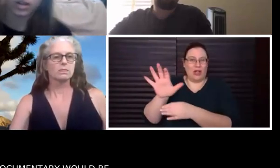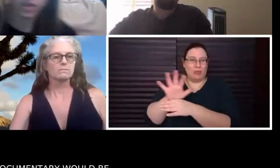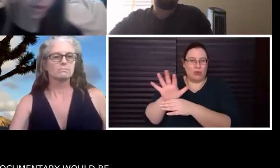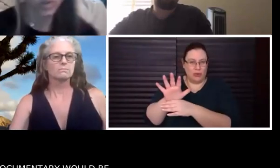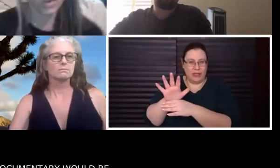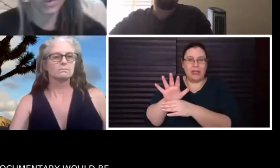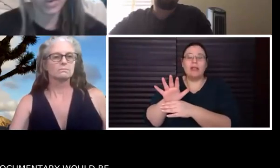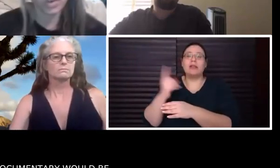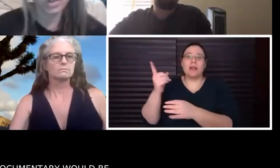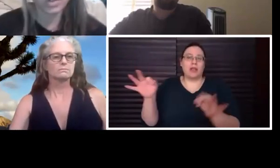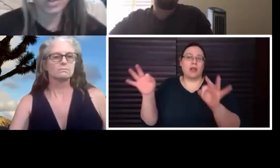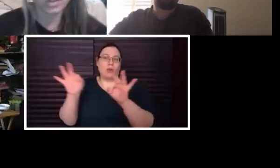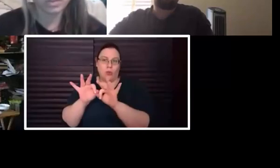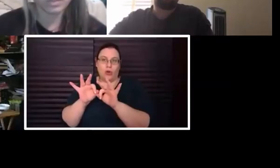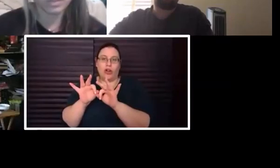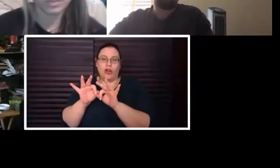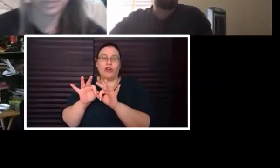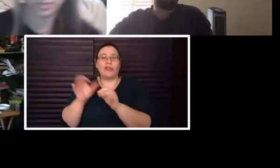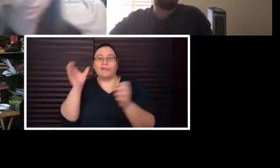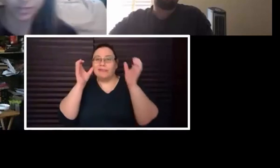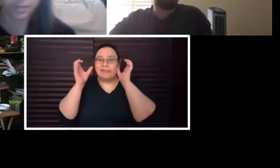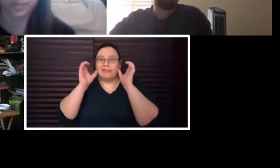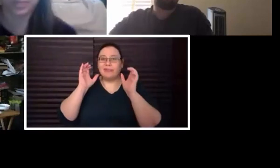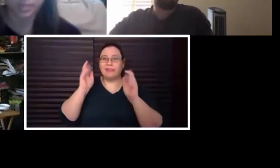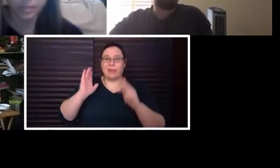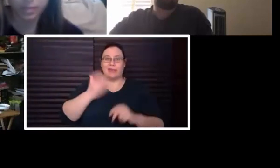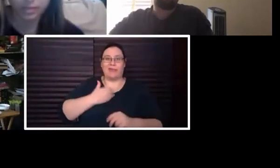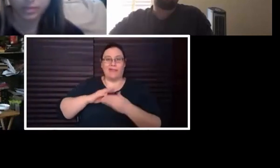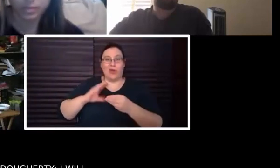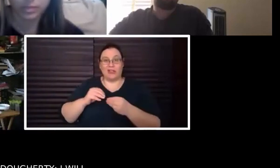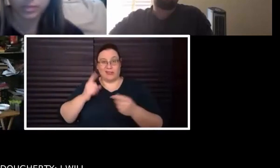worth getting voices heard. And yeah, totally agree.